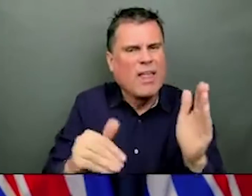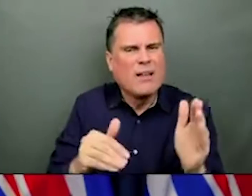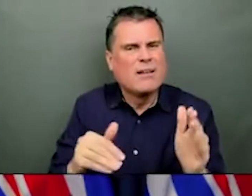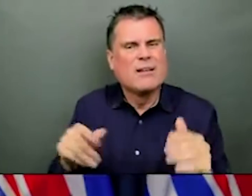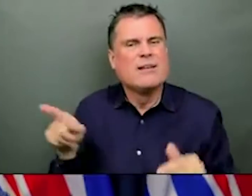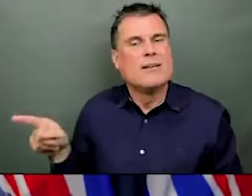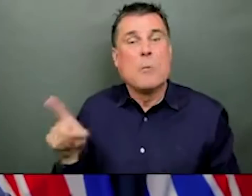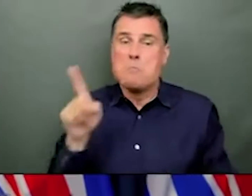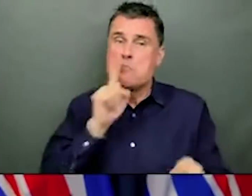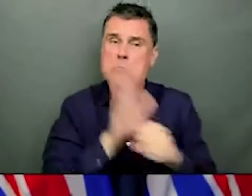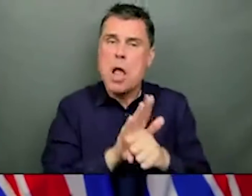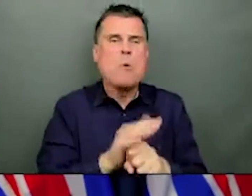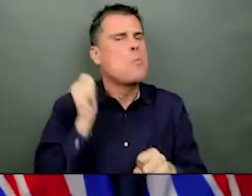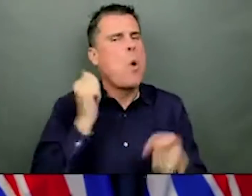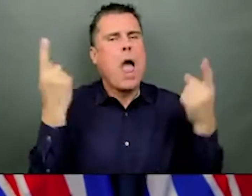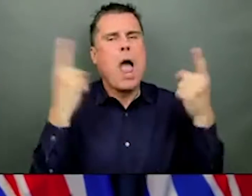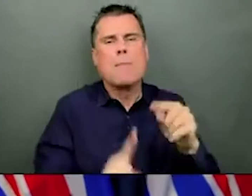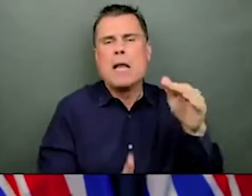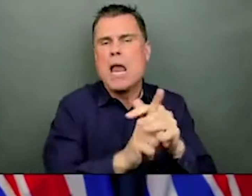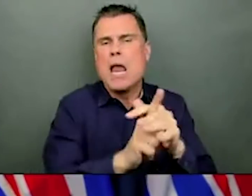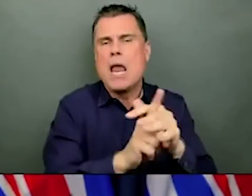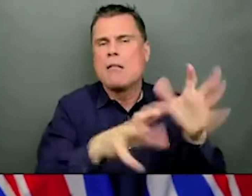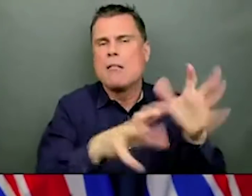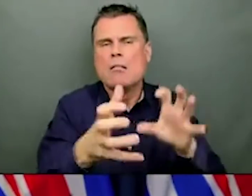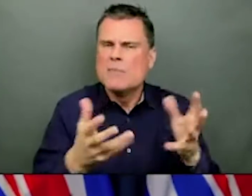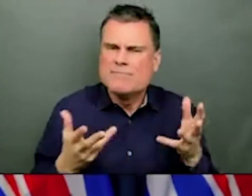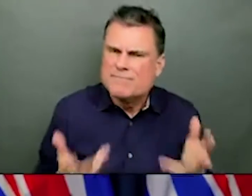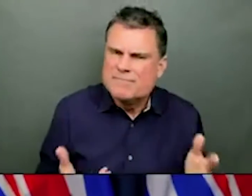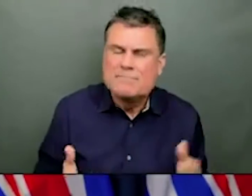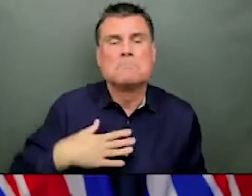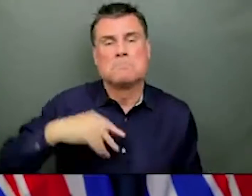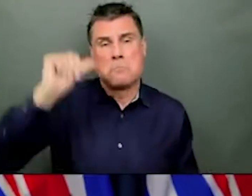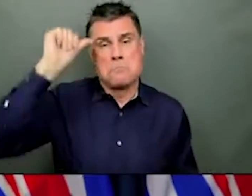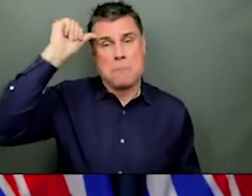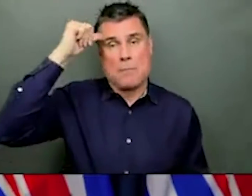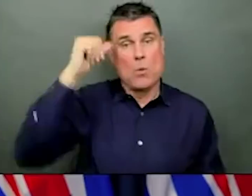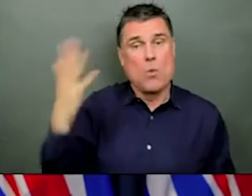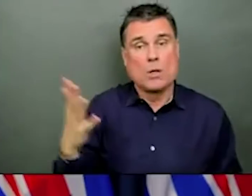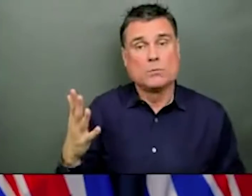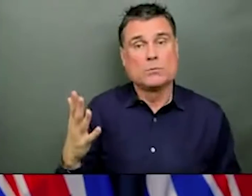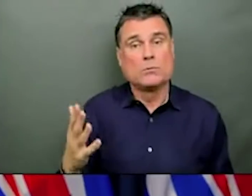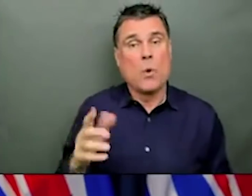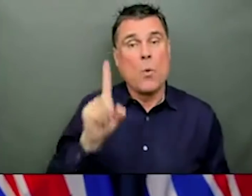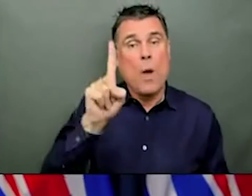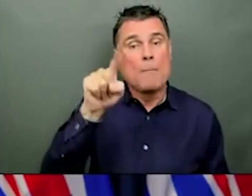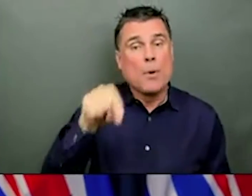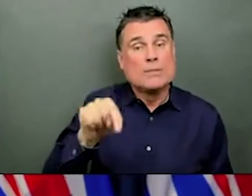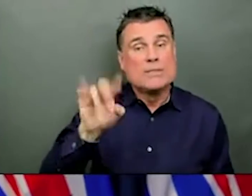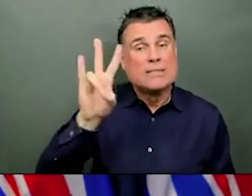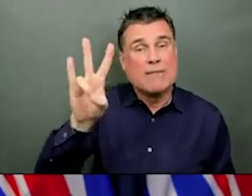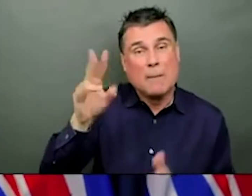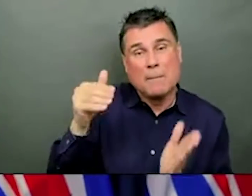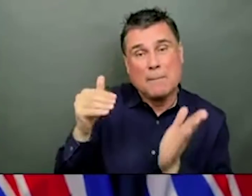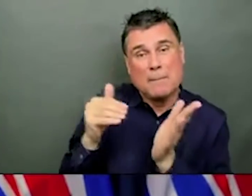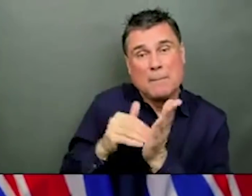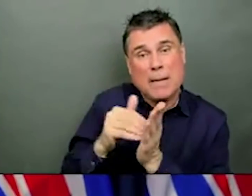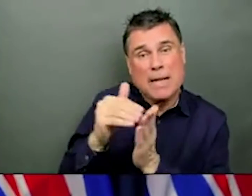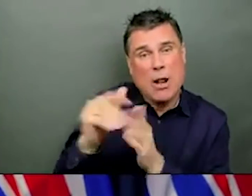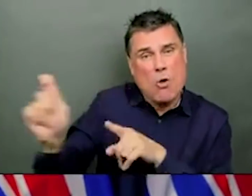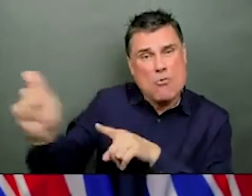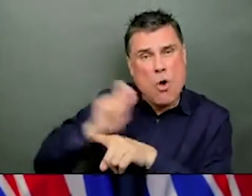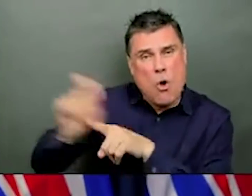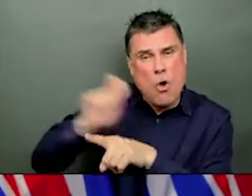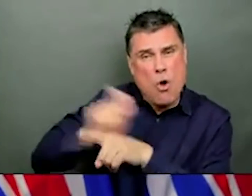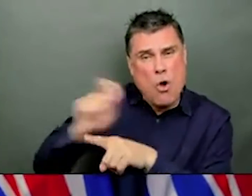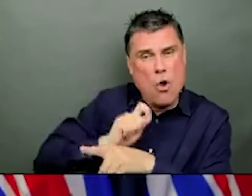we had 1.7 million calls yesterday at the same time that we were opening up BC Parks. The BC Parks